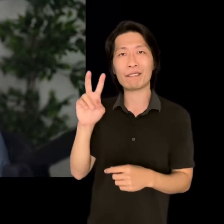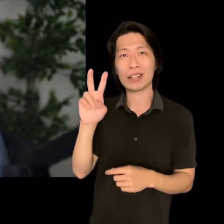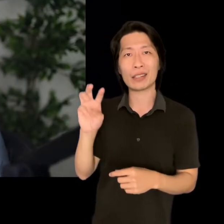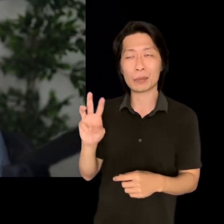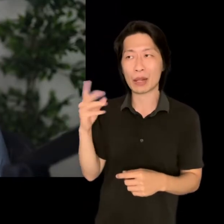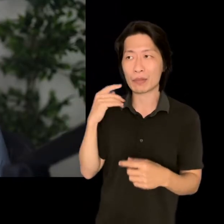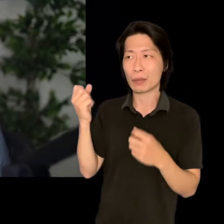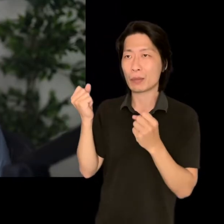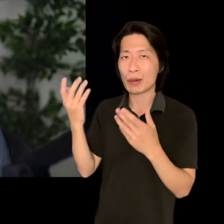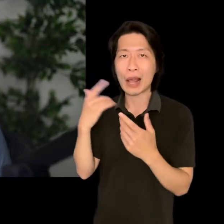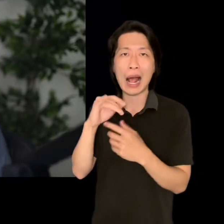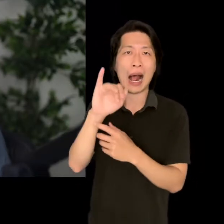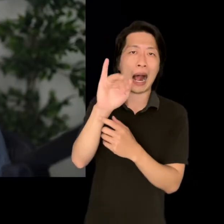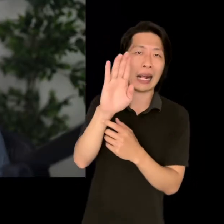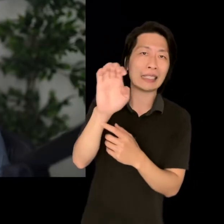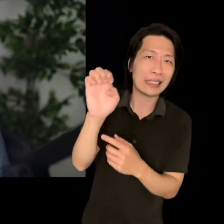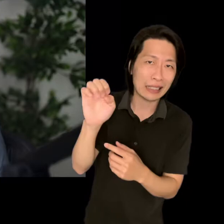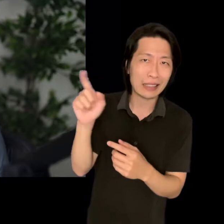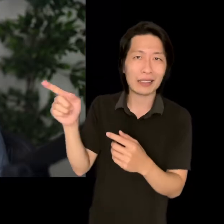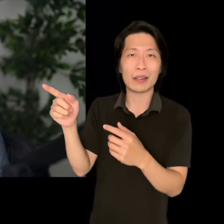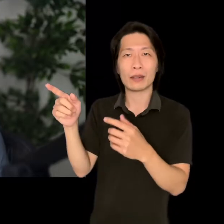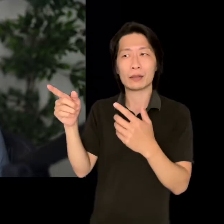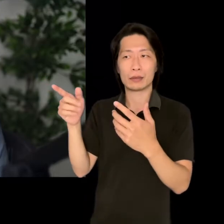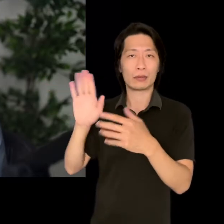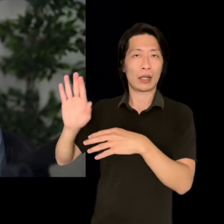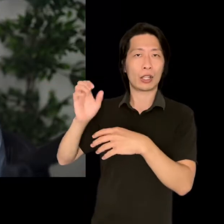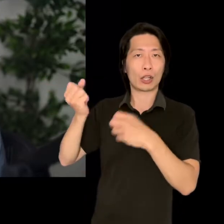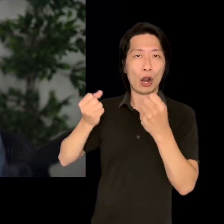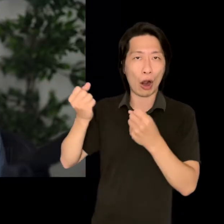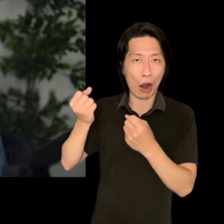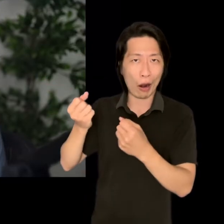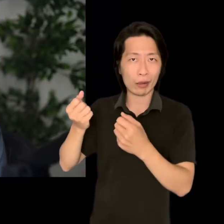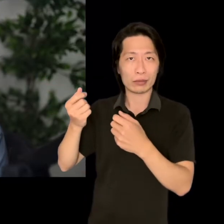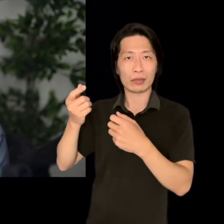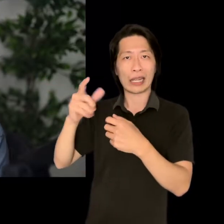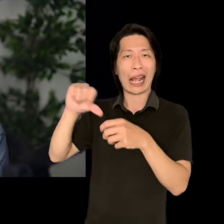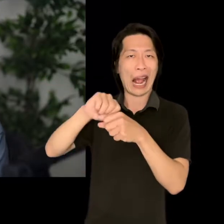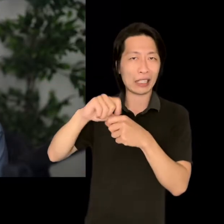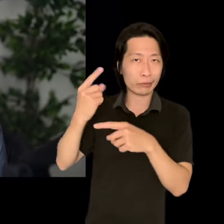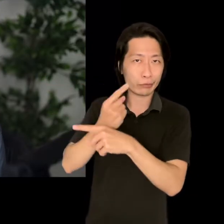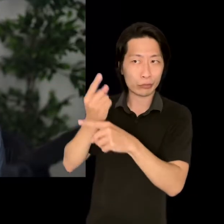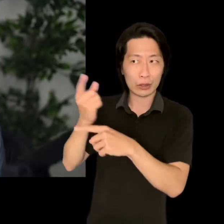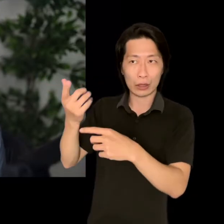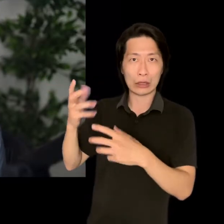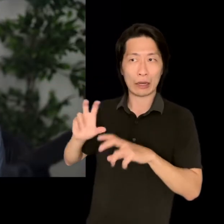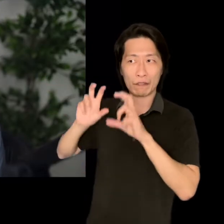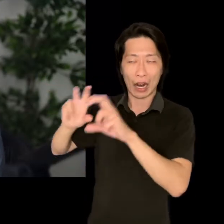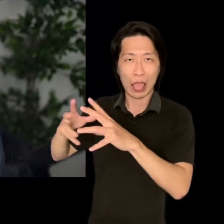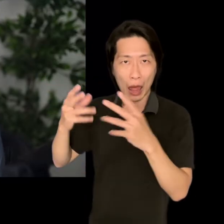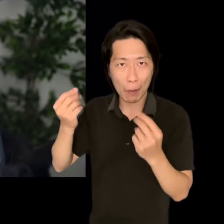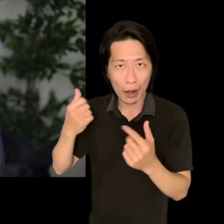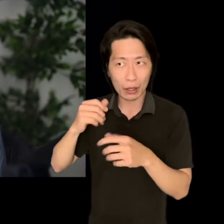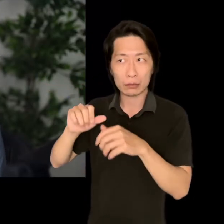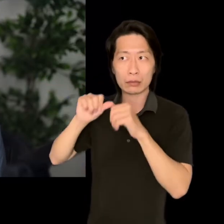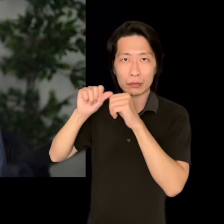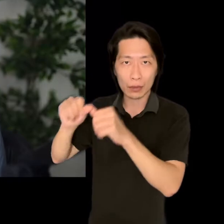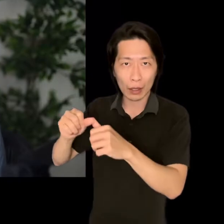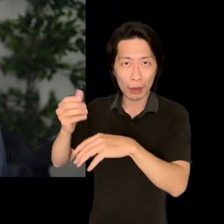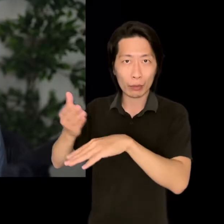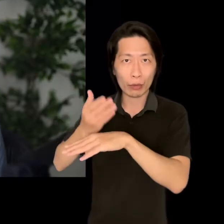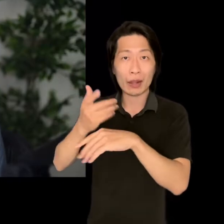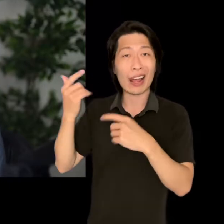like VW, they have multiple platforms. For example, they had the IC platform that they continue to need to invest large sums of